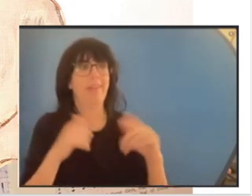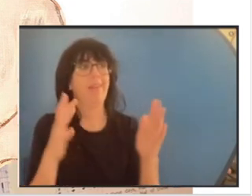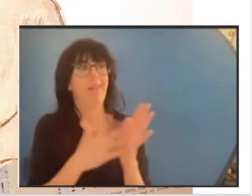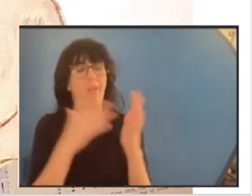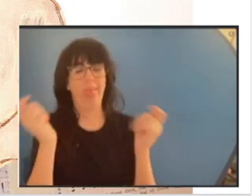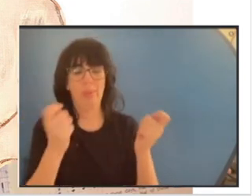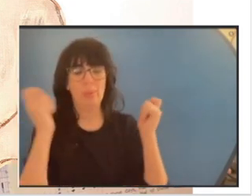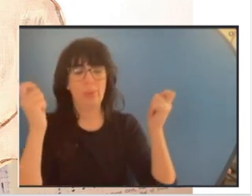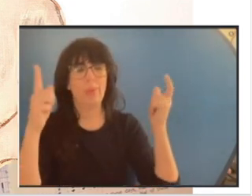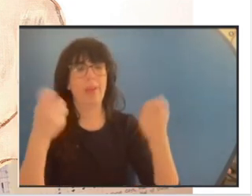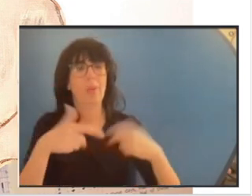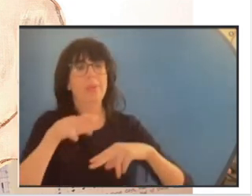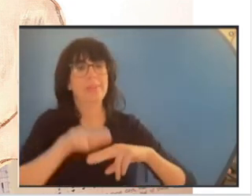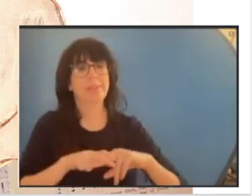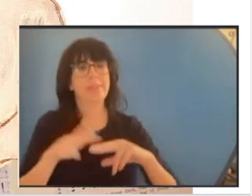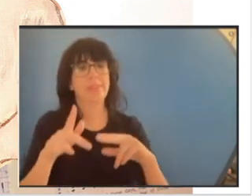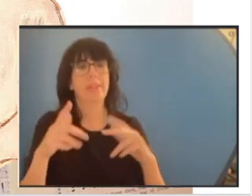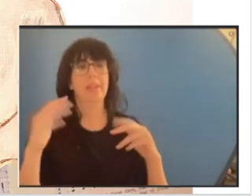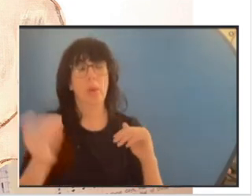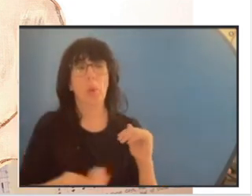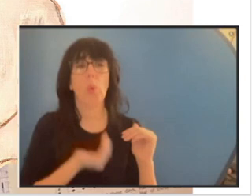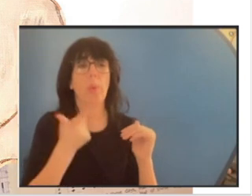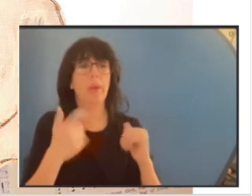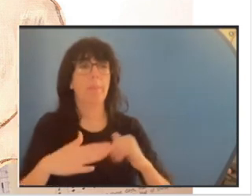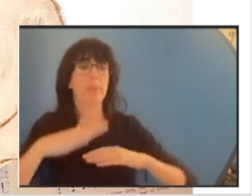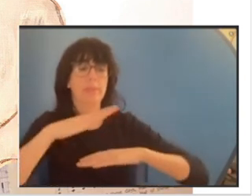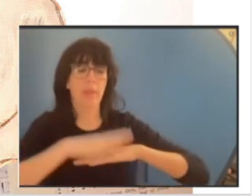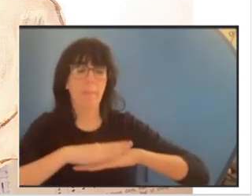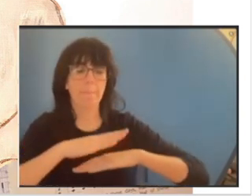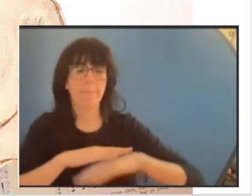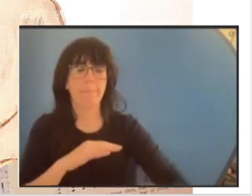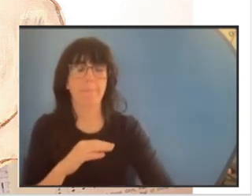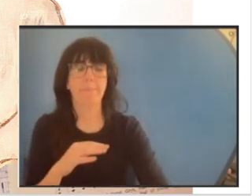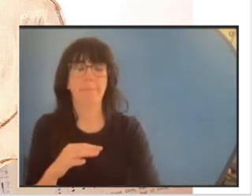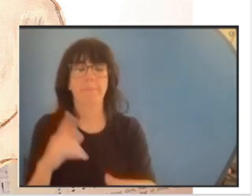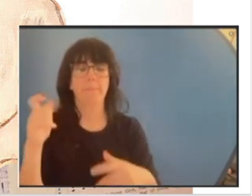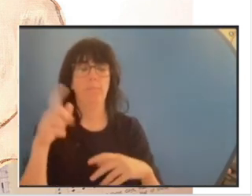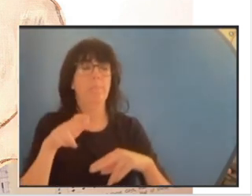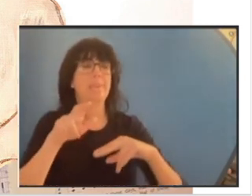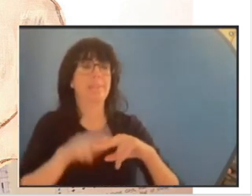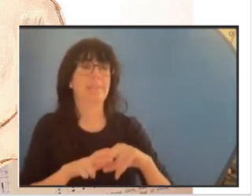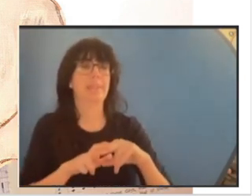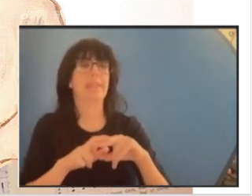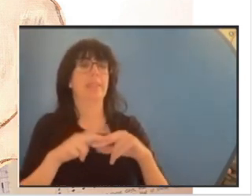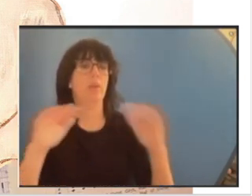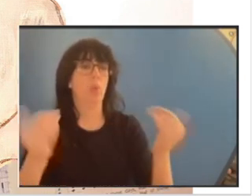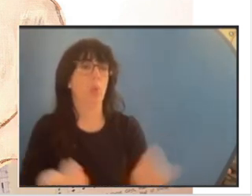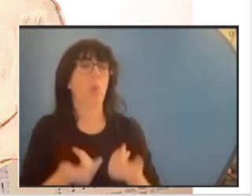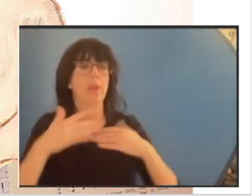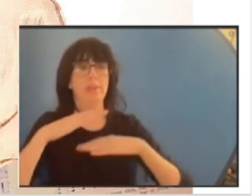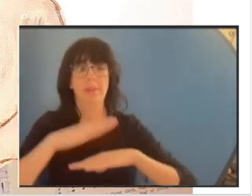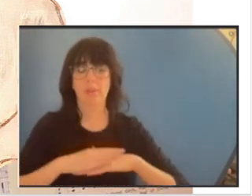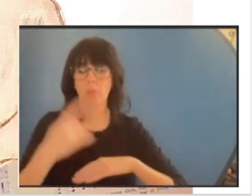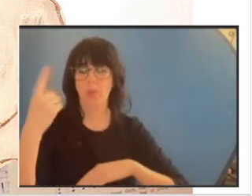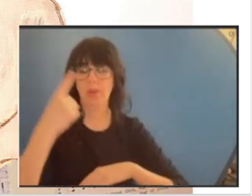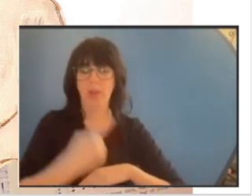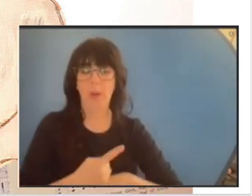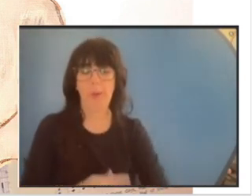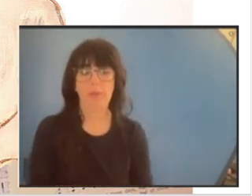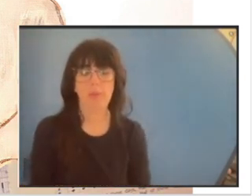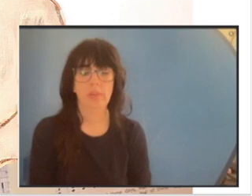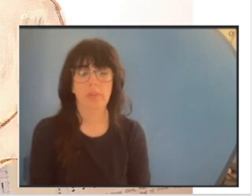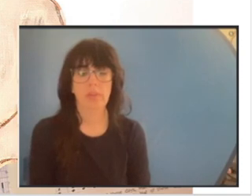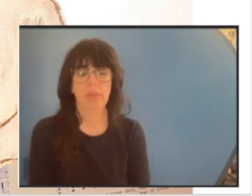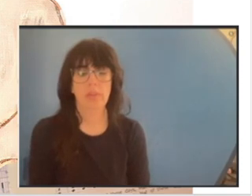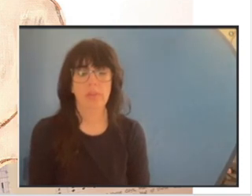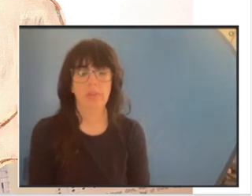gonna sit at the welcome table. Gonna sit at the welcome table one of these days, one of these